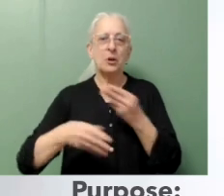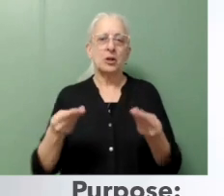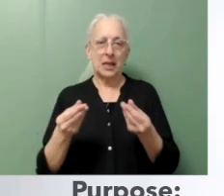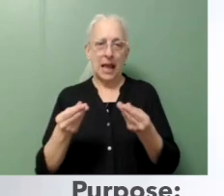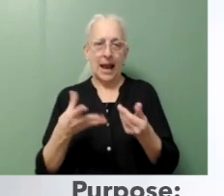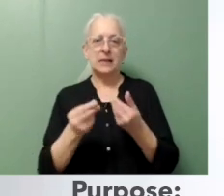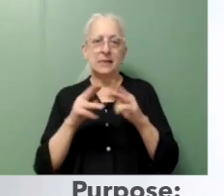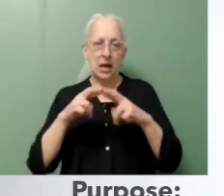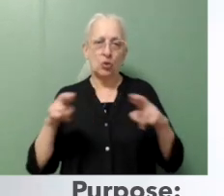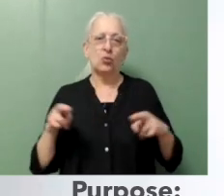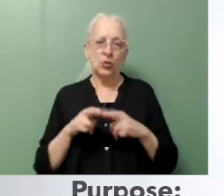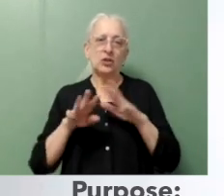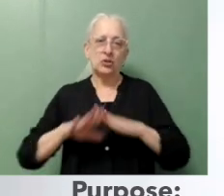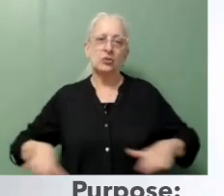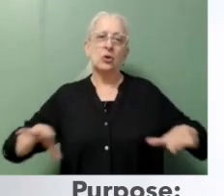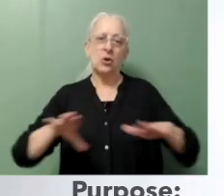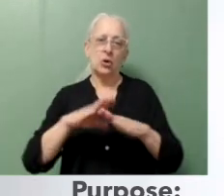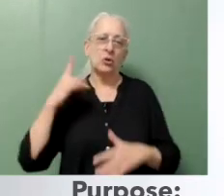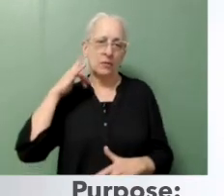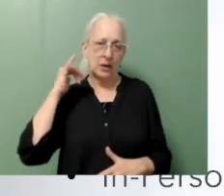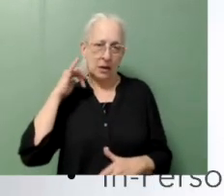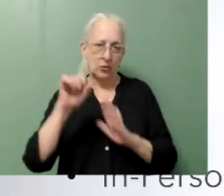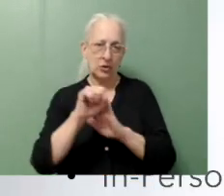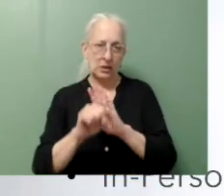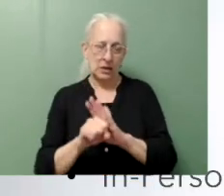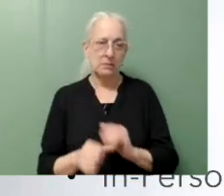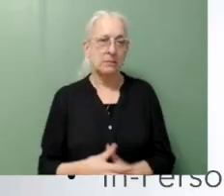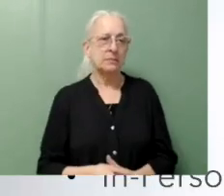the state. Next slide, please.